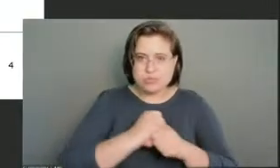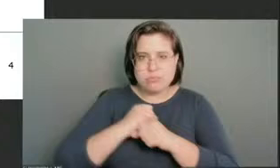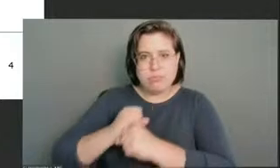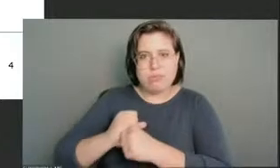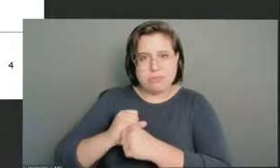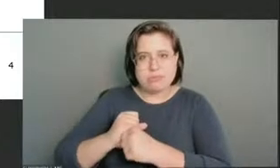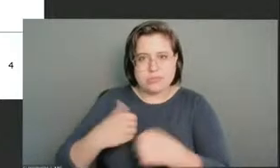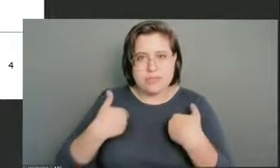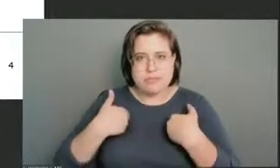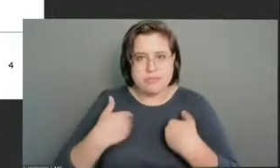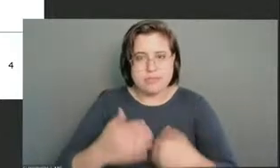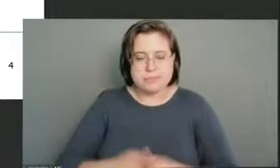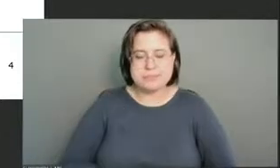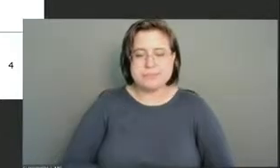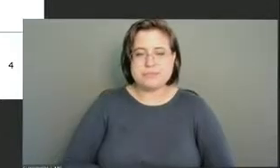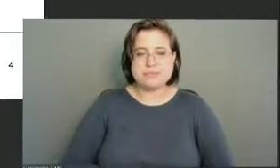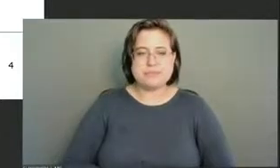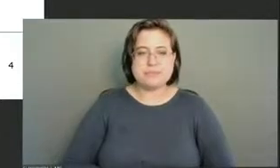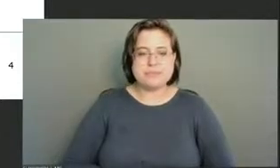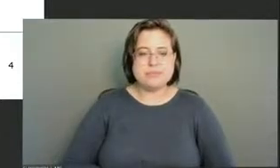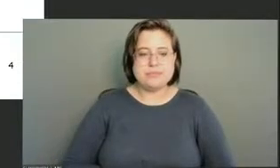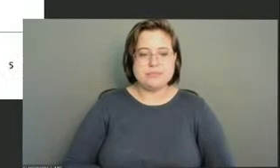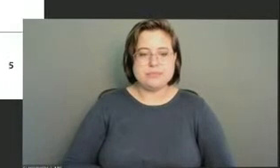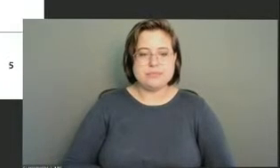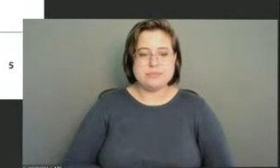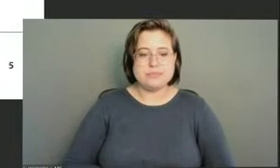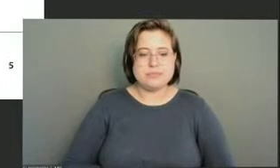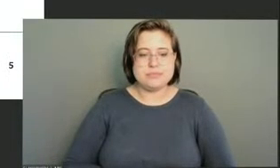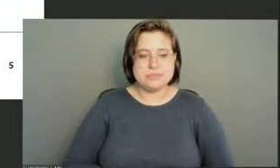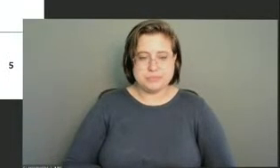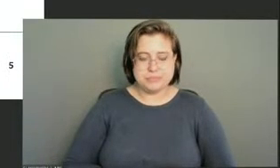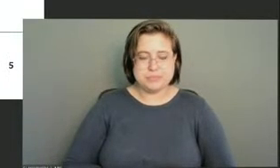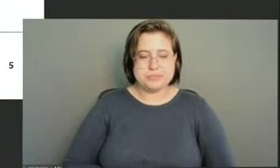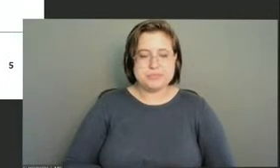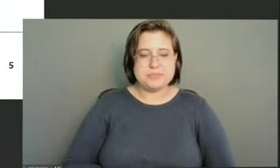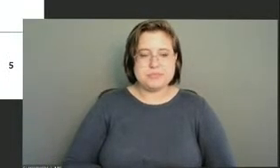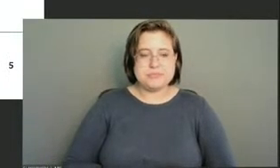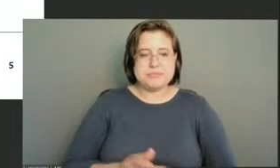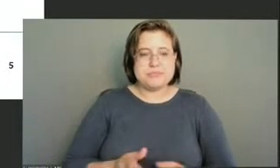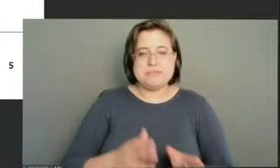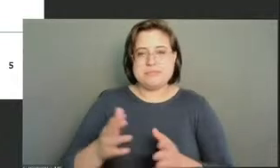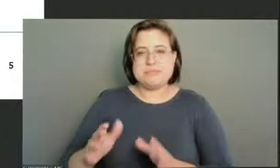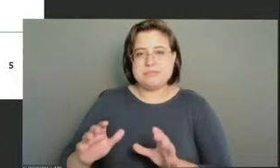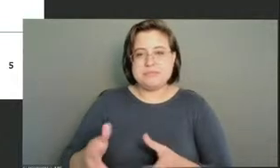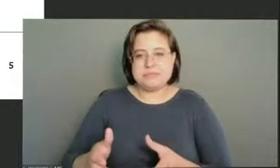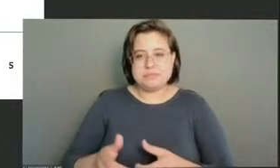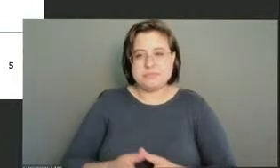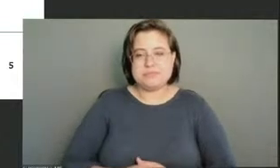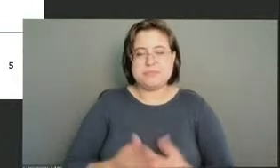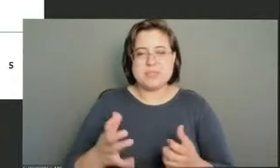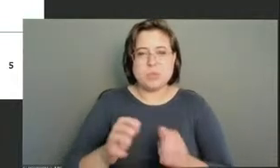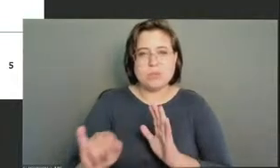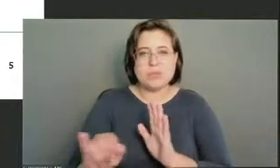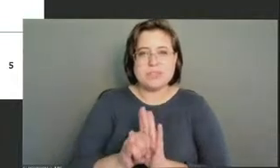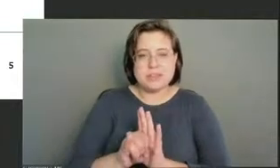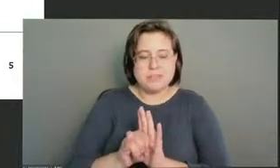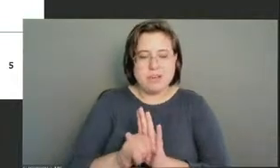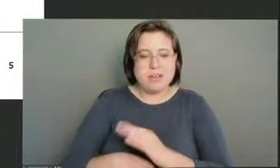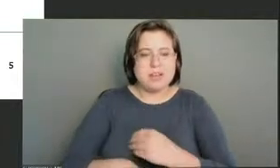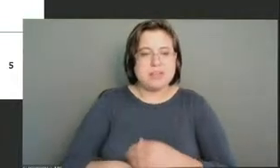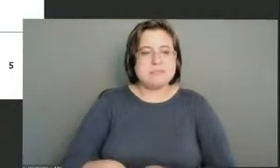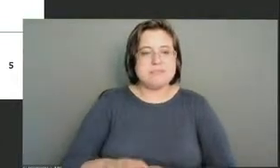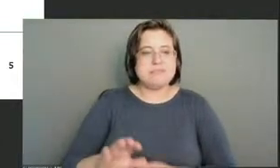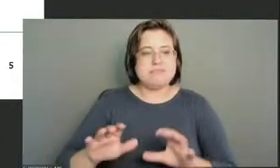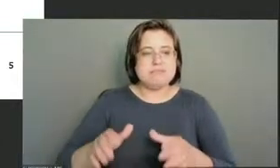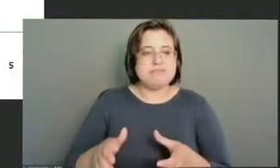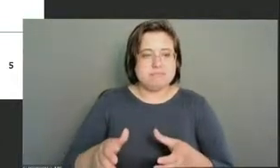from public health perspective. Going to the 3rd bucket, I would like to identify the bucket